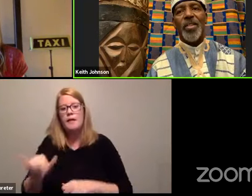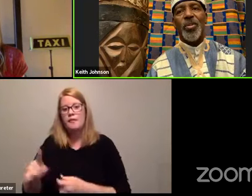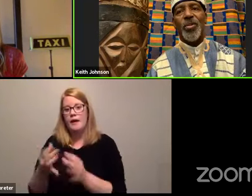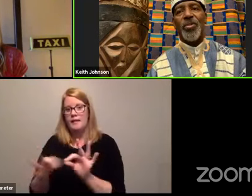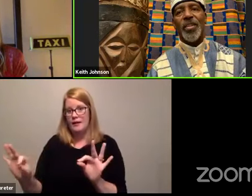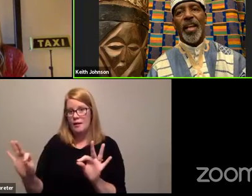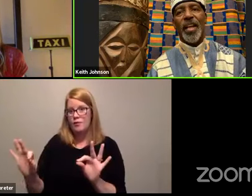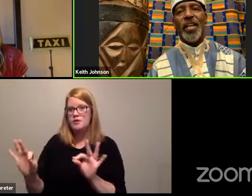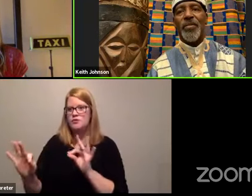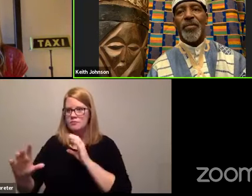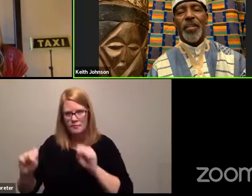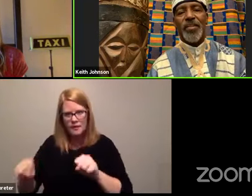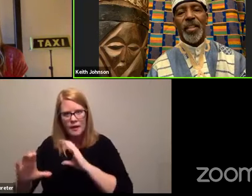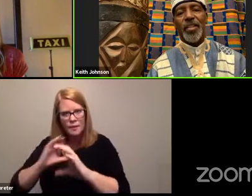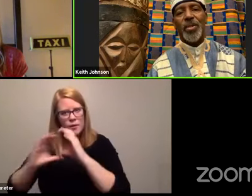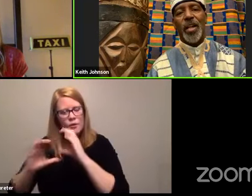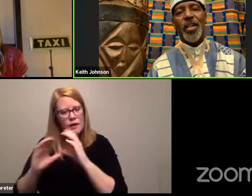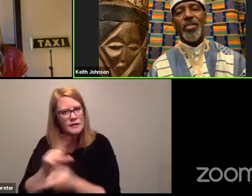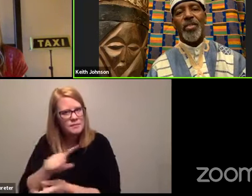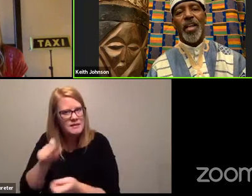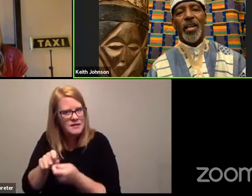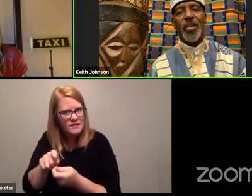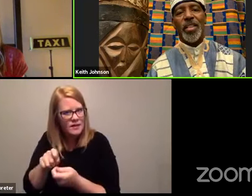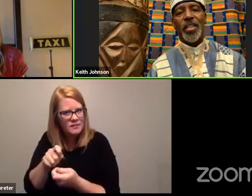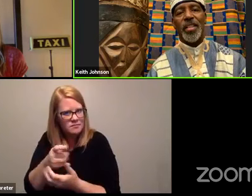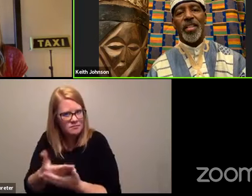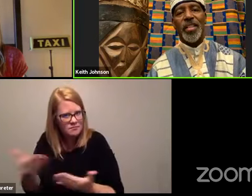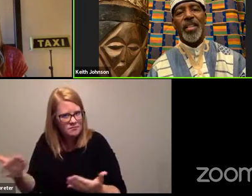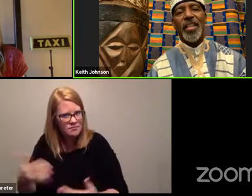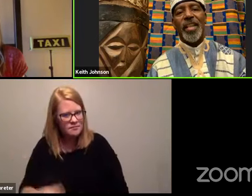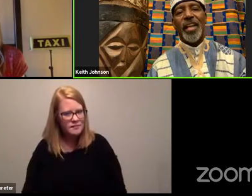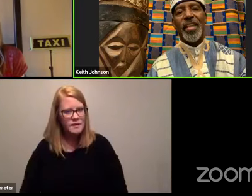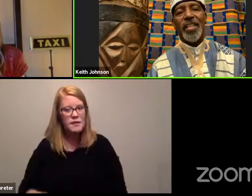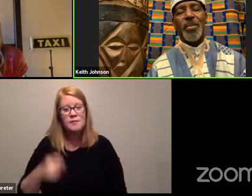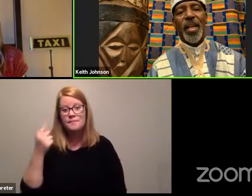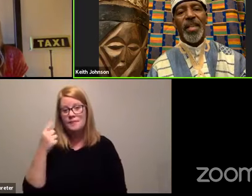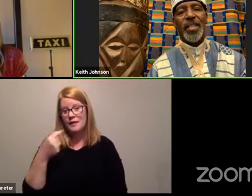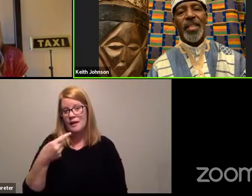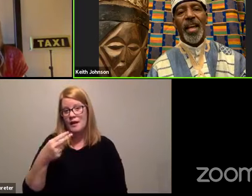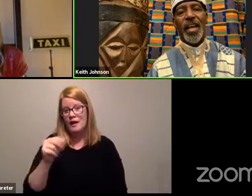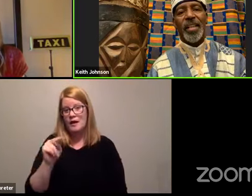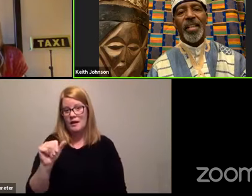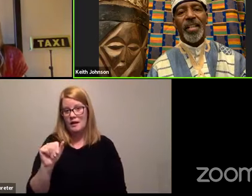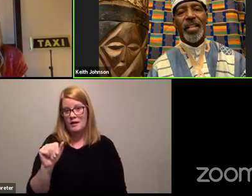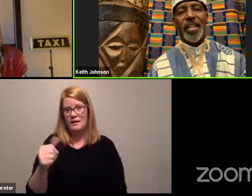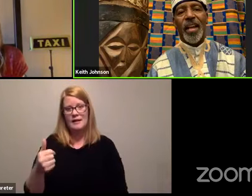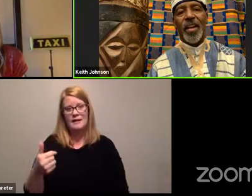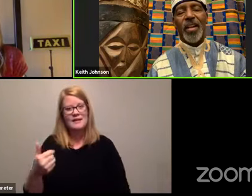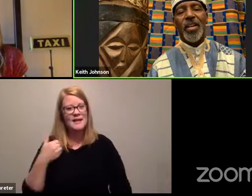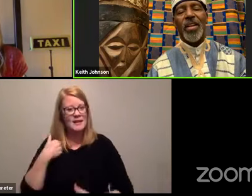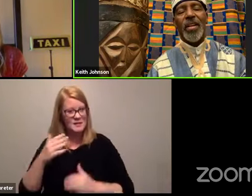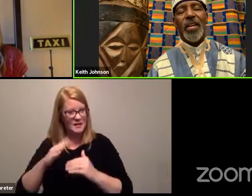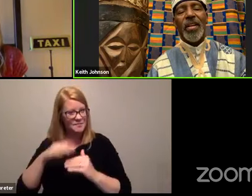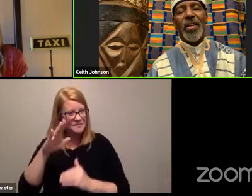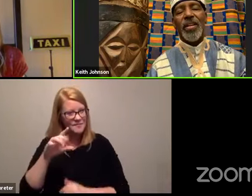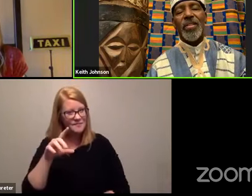Ghana, there's over like 50 to 100 languages. And it's amazing that